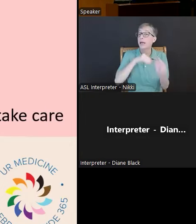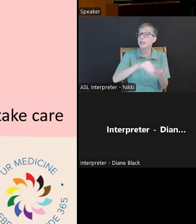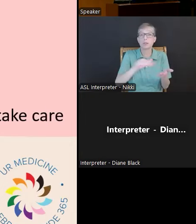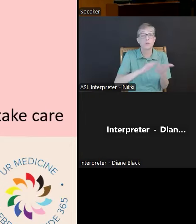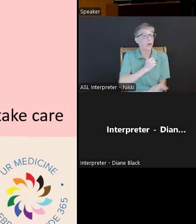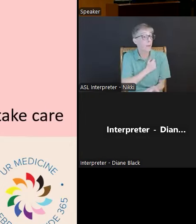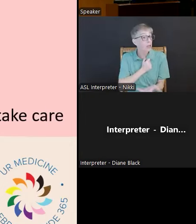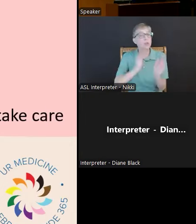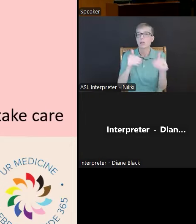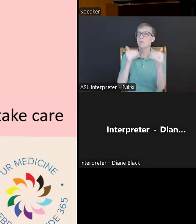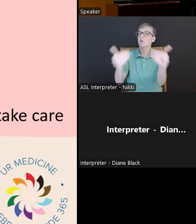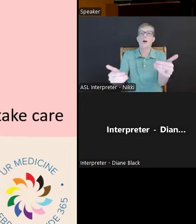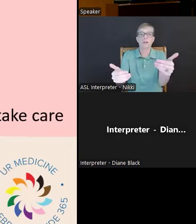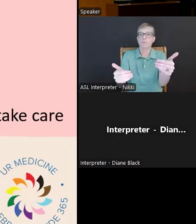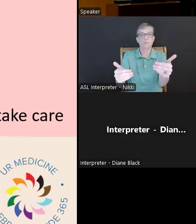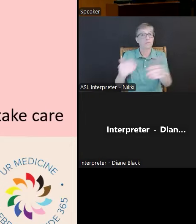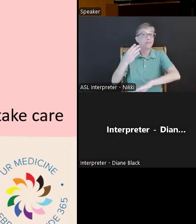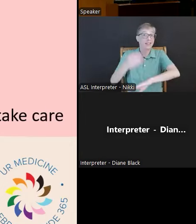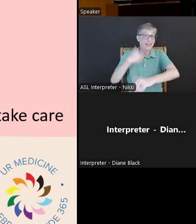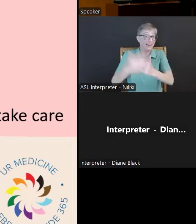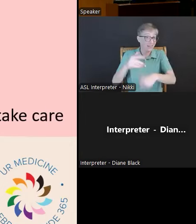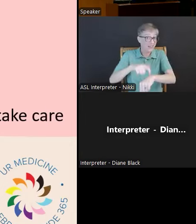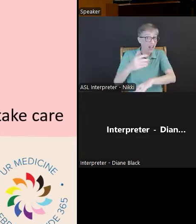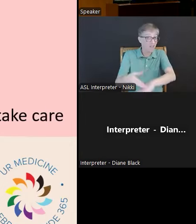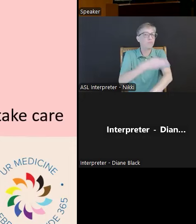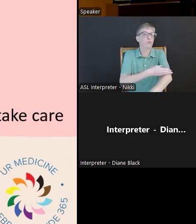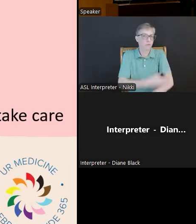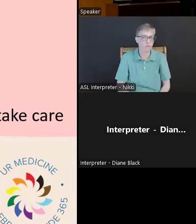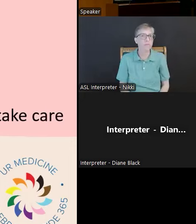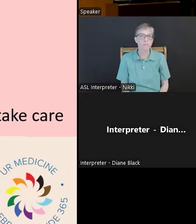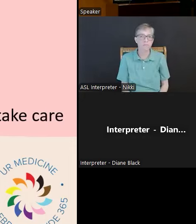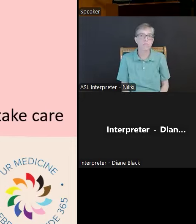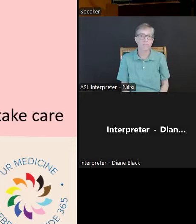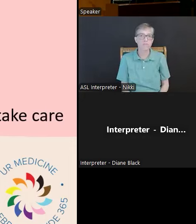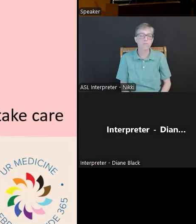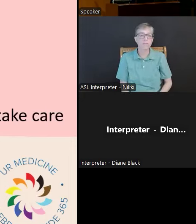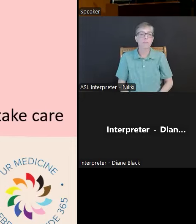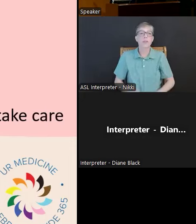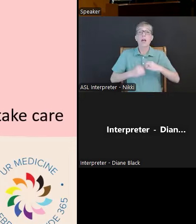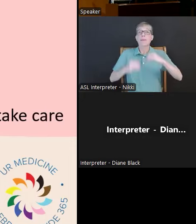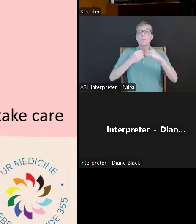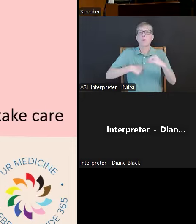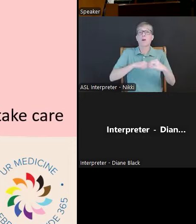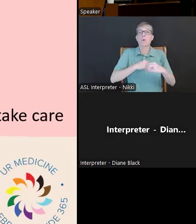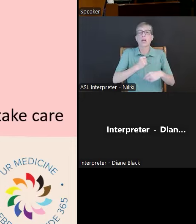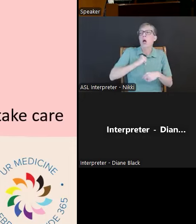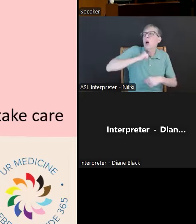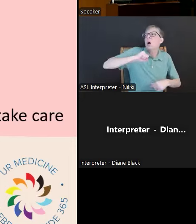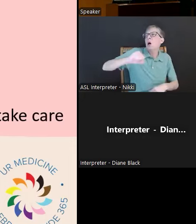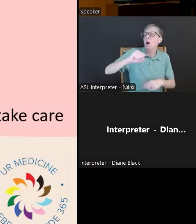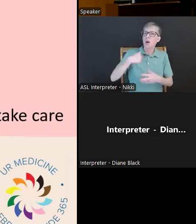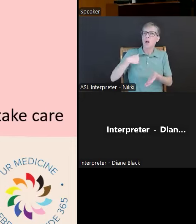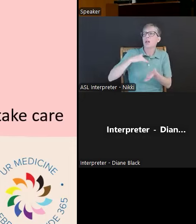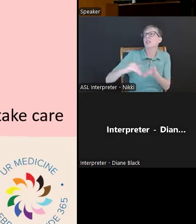on. And do better next time. The more that we put a defense and an excuse, we're then